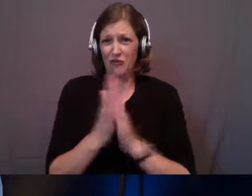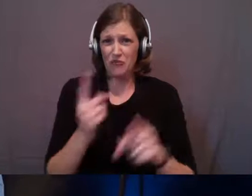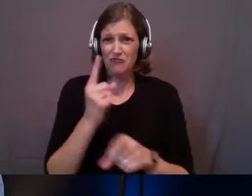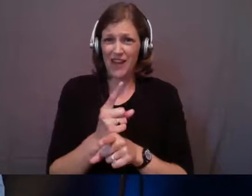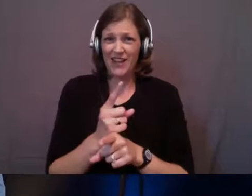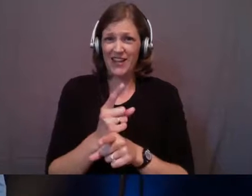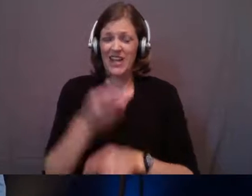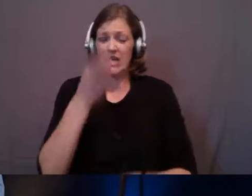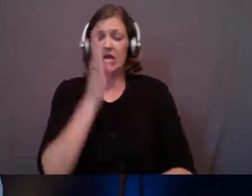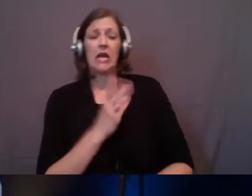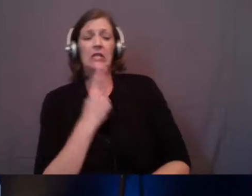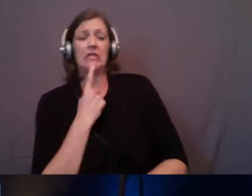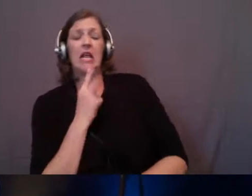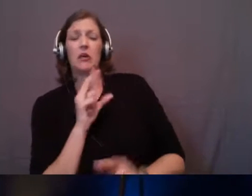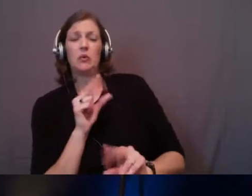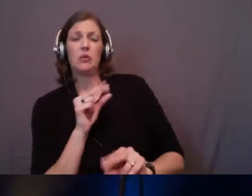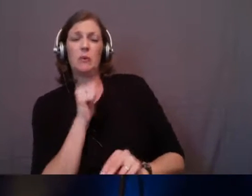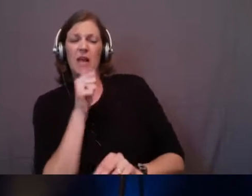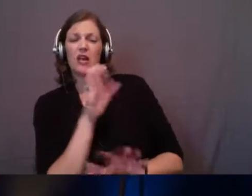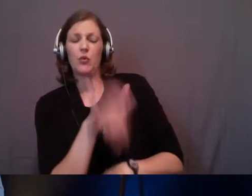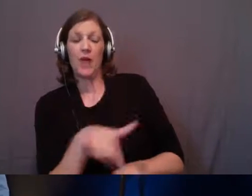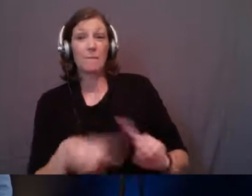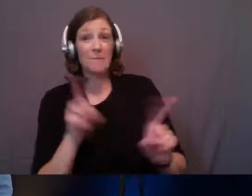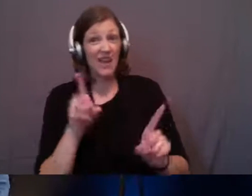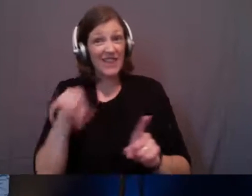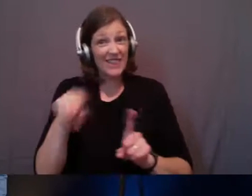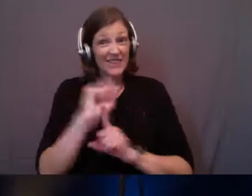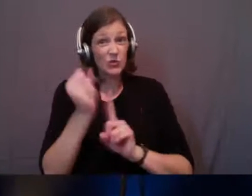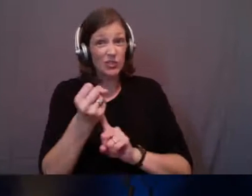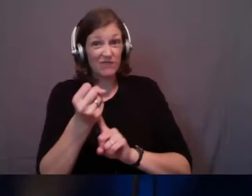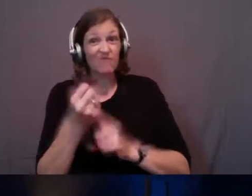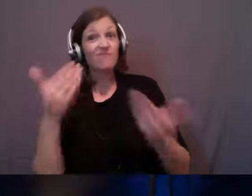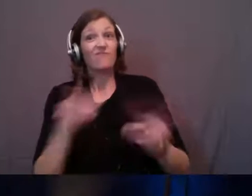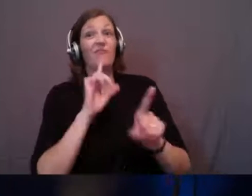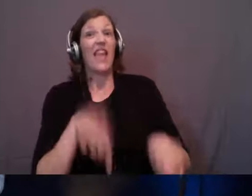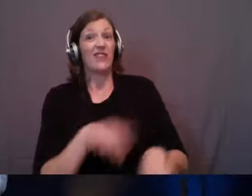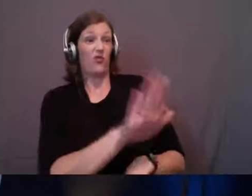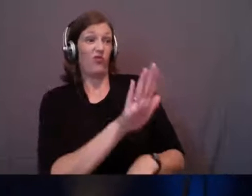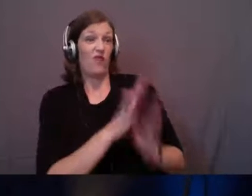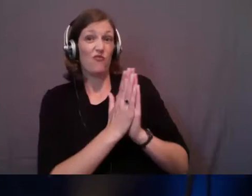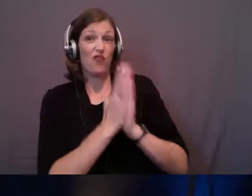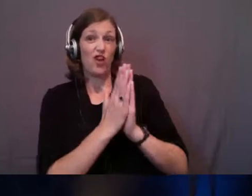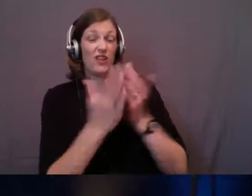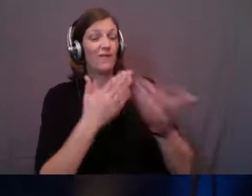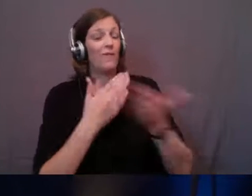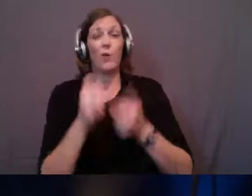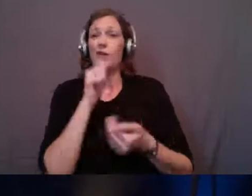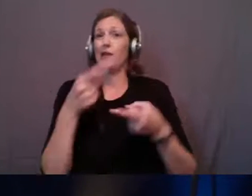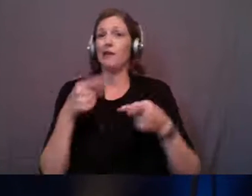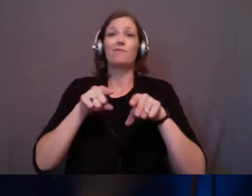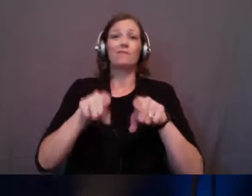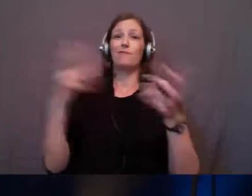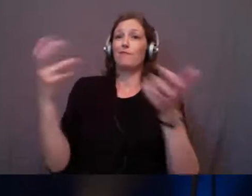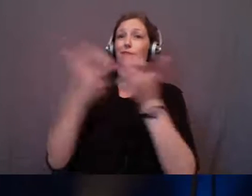God's like, no, I'm not going to do that. But in this case, he answered their prayer, even though it didn't line up with his